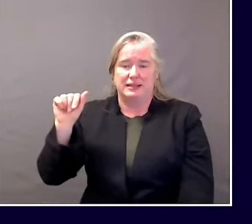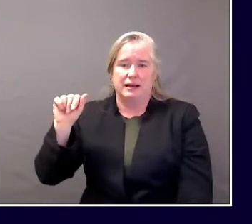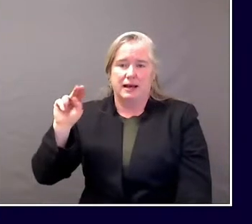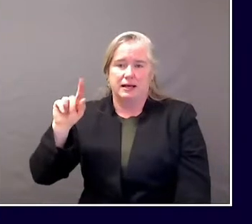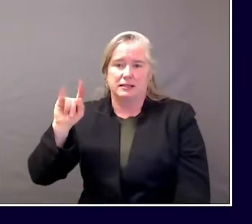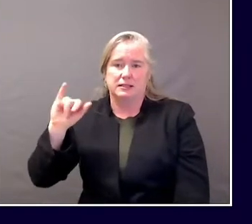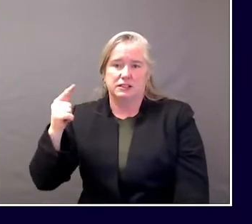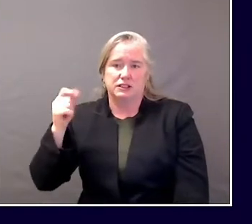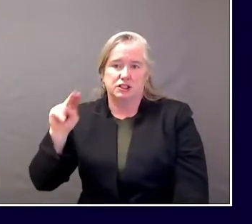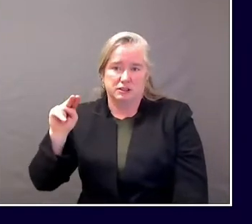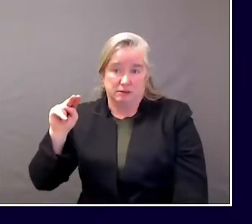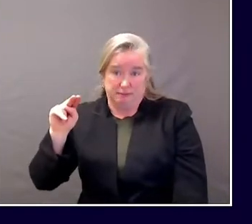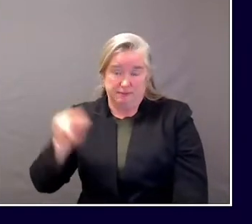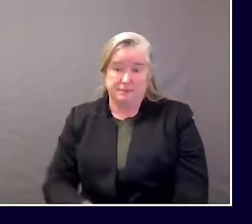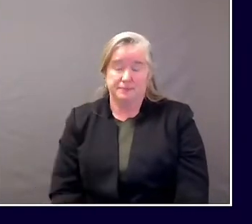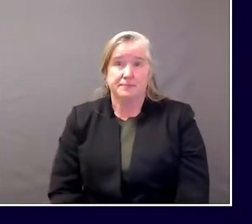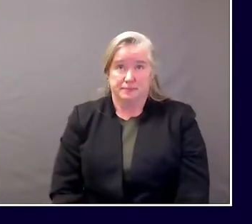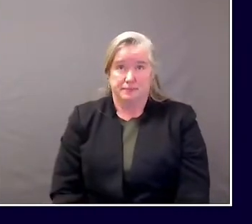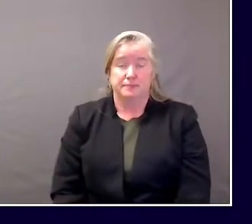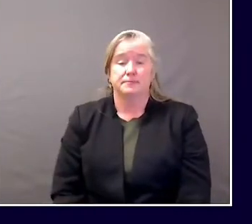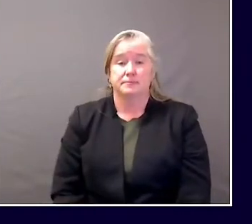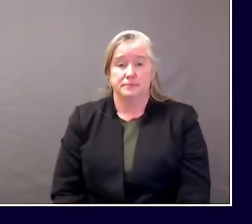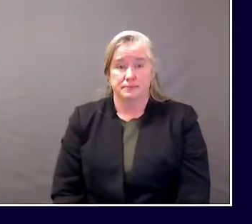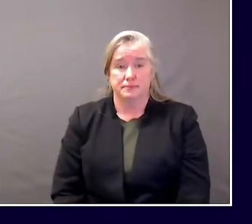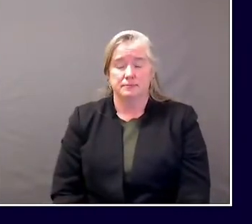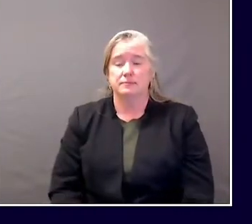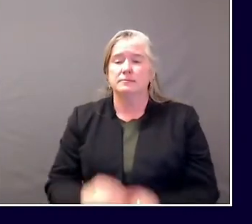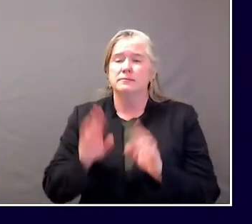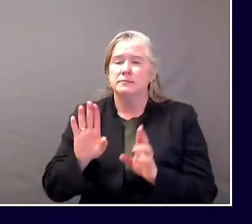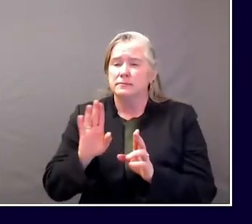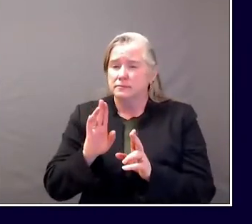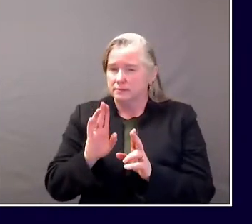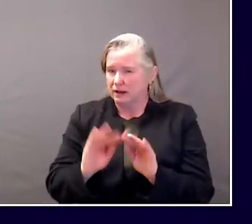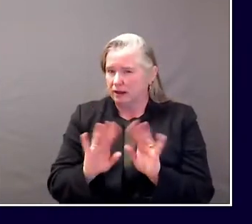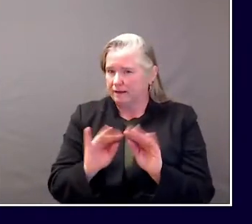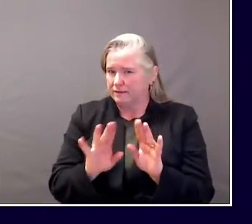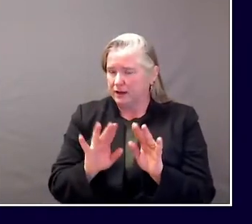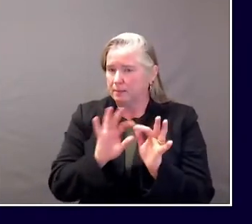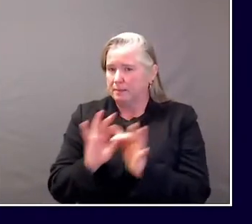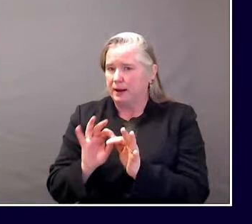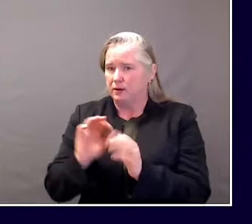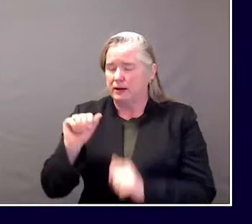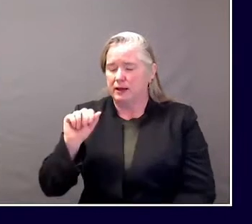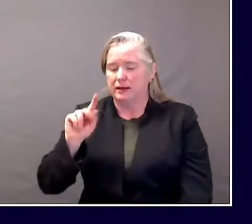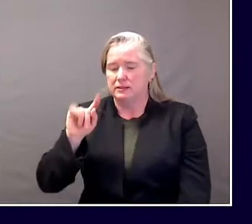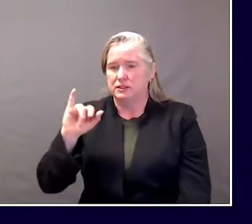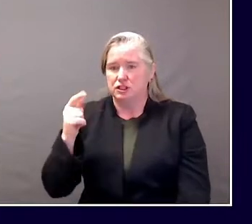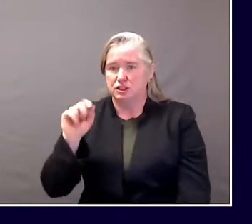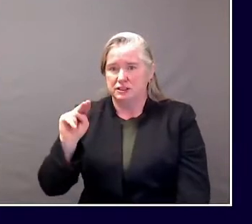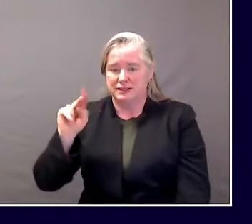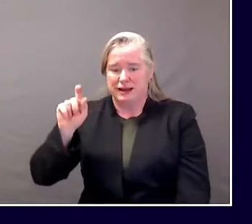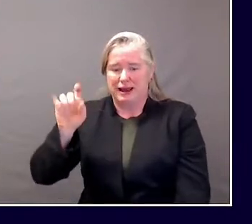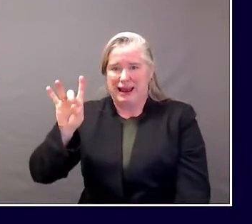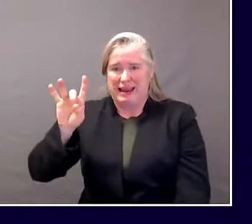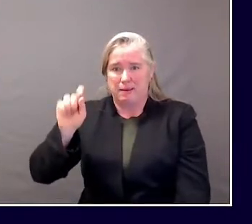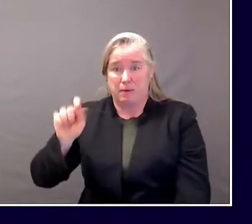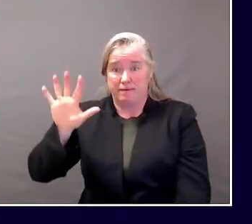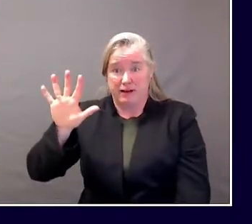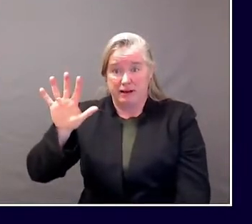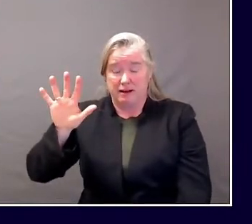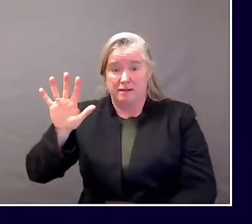117 per every 100,000. One very brief note on the antigen positivity rate. A positivity rate